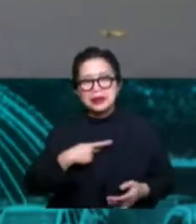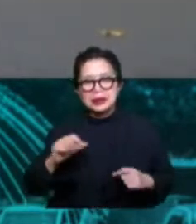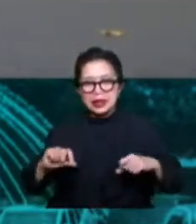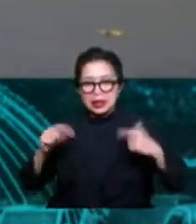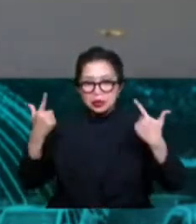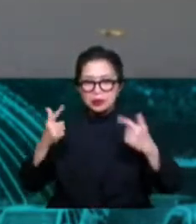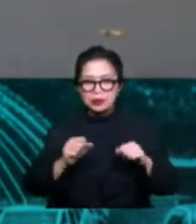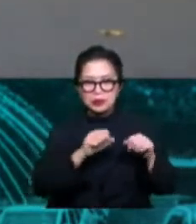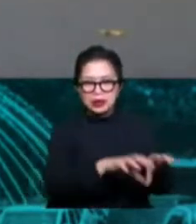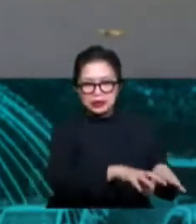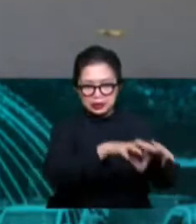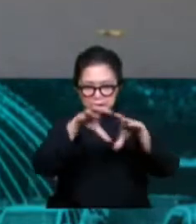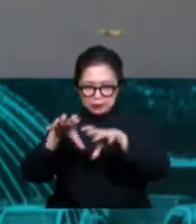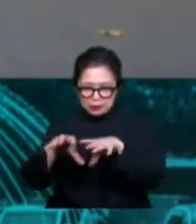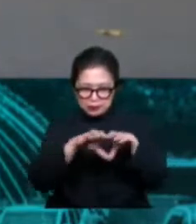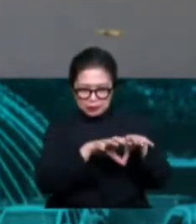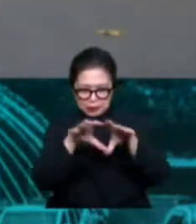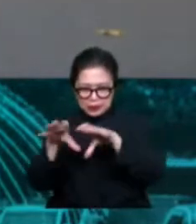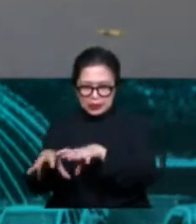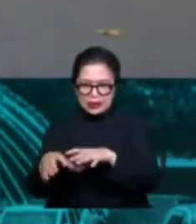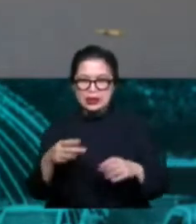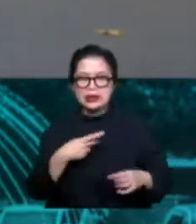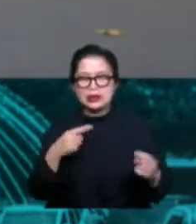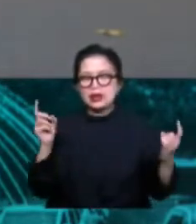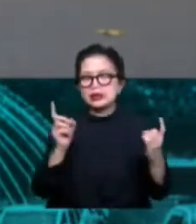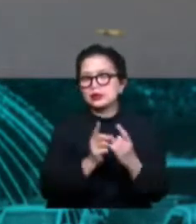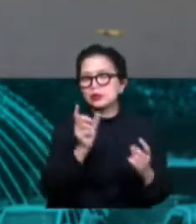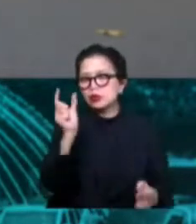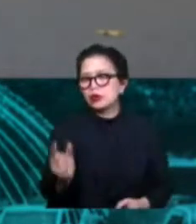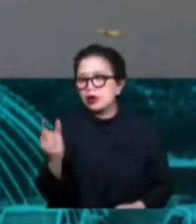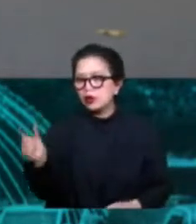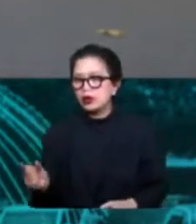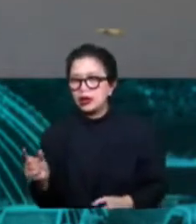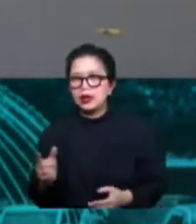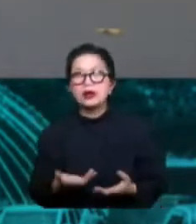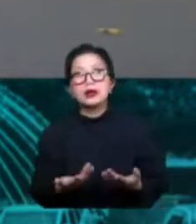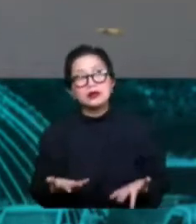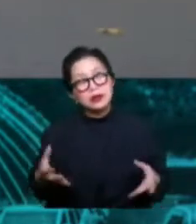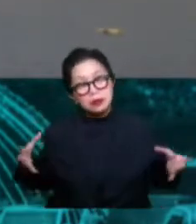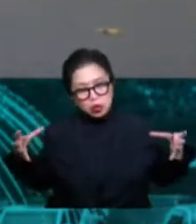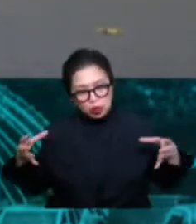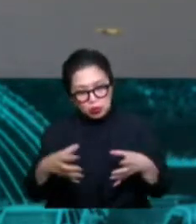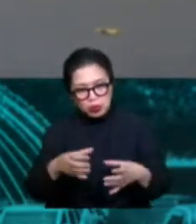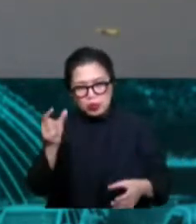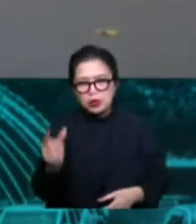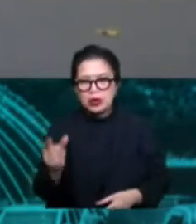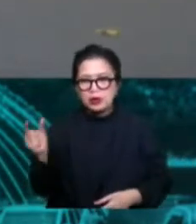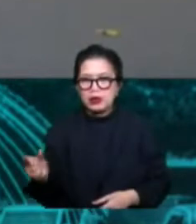also like what we call is green space, maybe